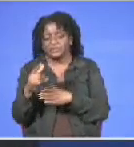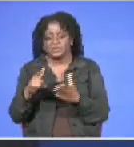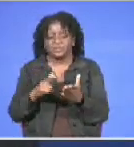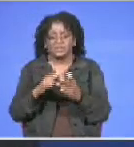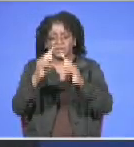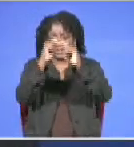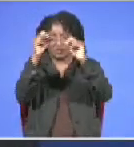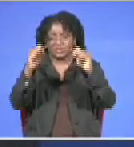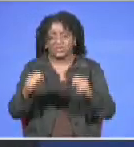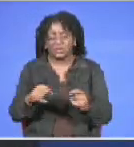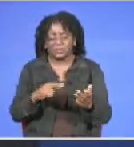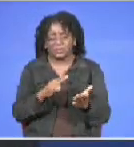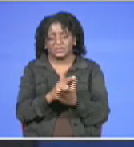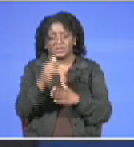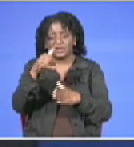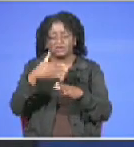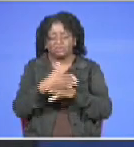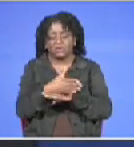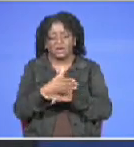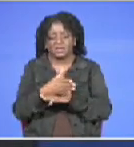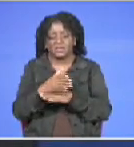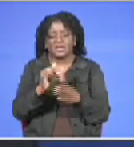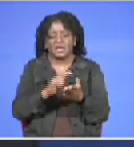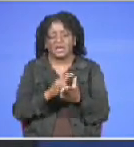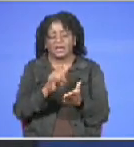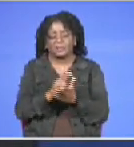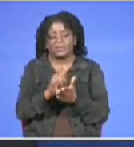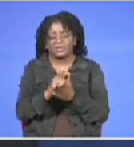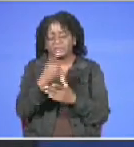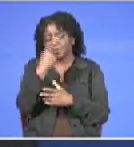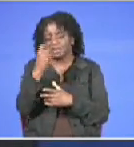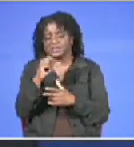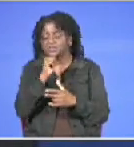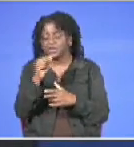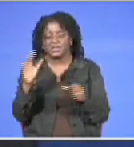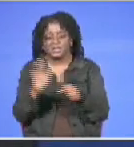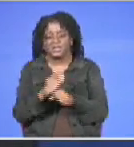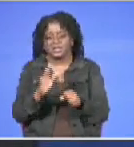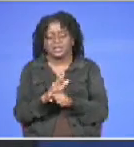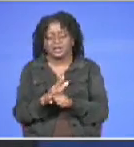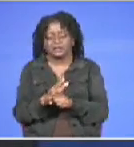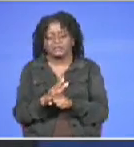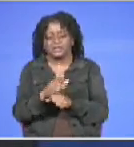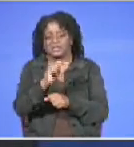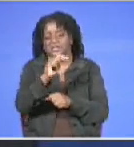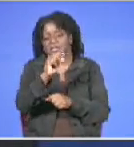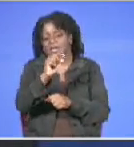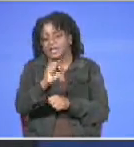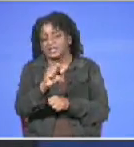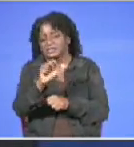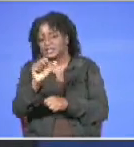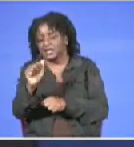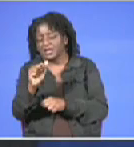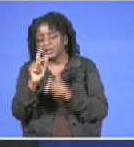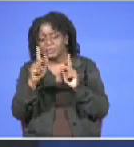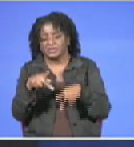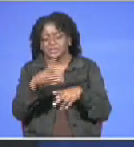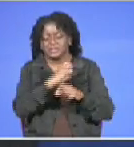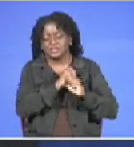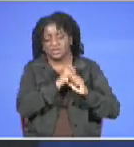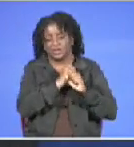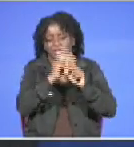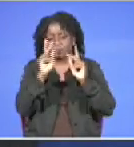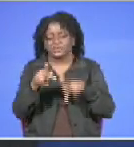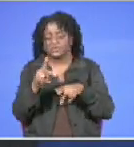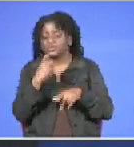absence of Transportation Security Administration or TSA officials who aren't being paid. The tourism minister is encouraging travelers to